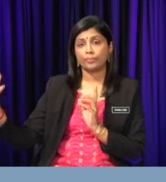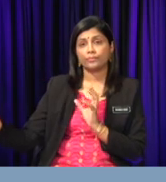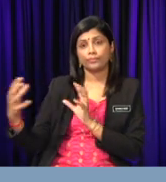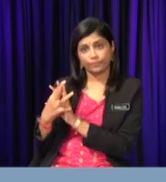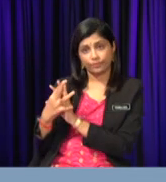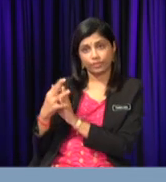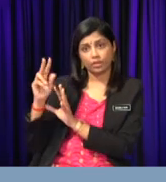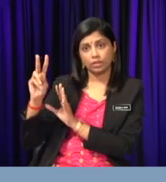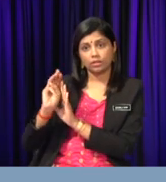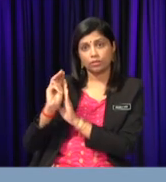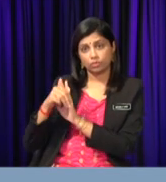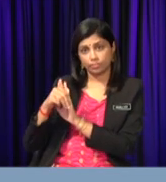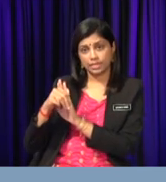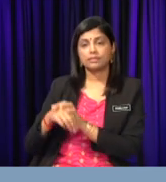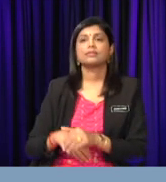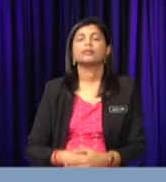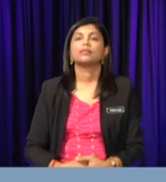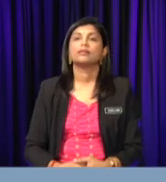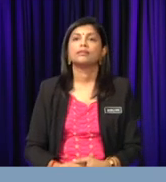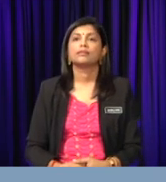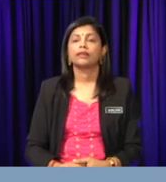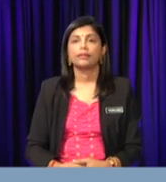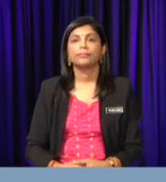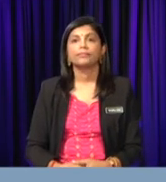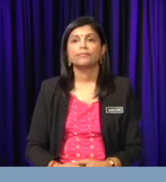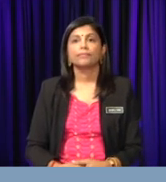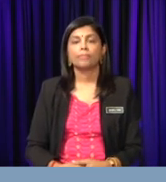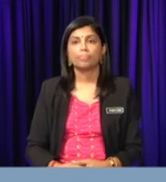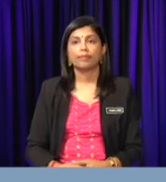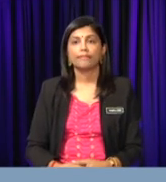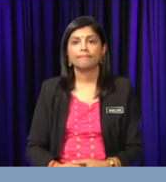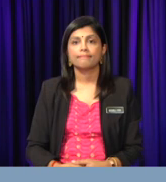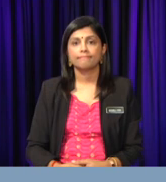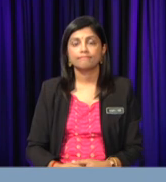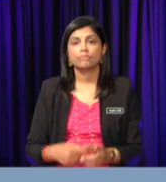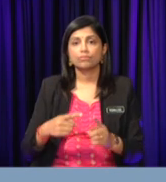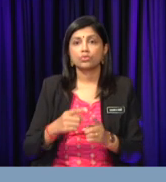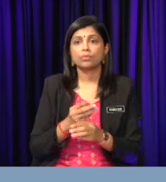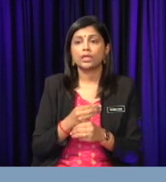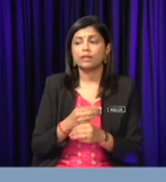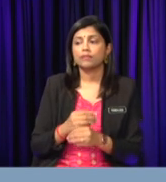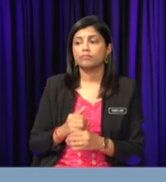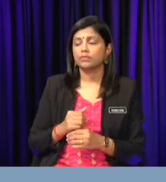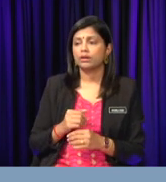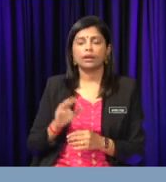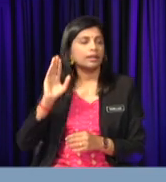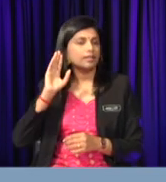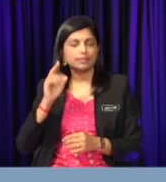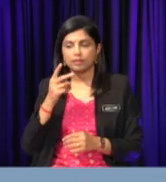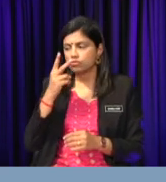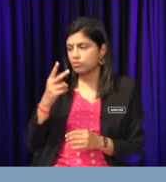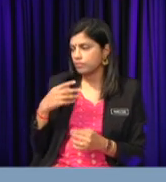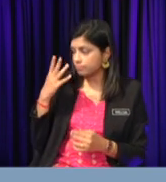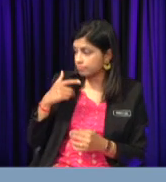quite natural, in my opinion. Maybe I think you guys need to practice a lot more.